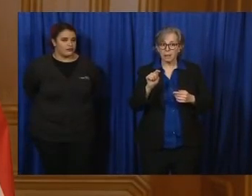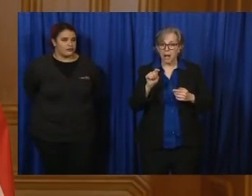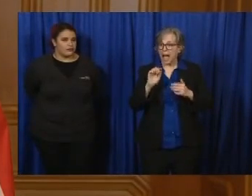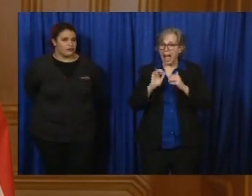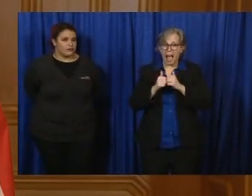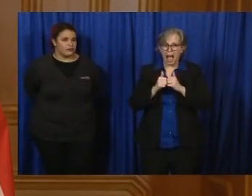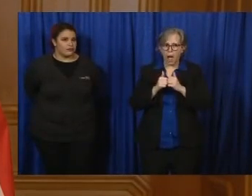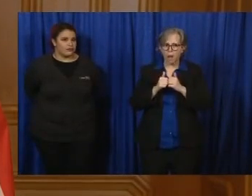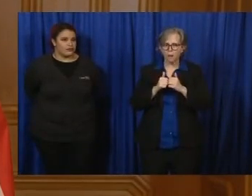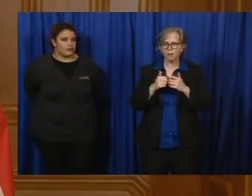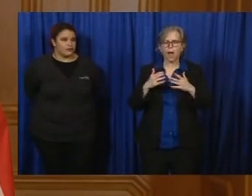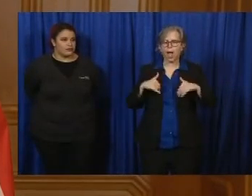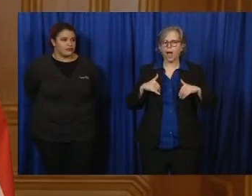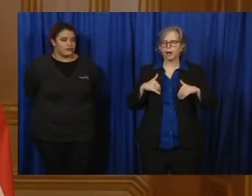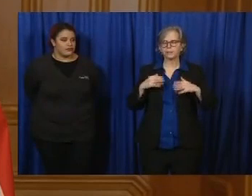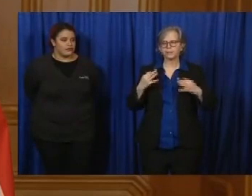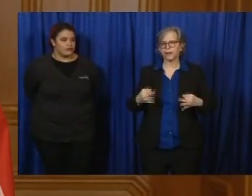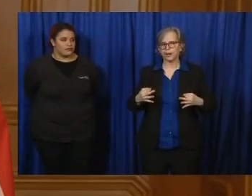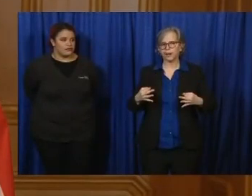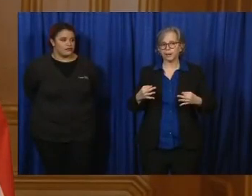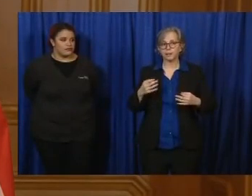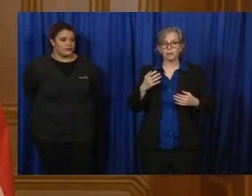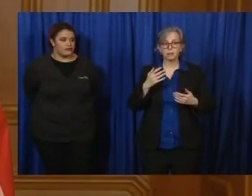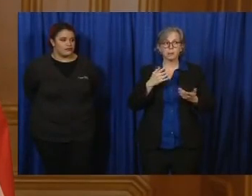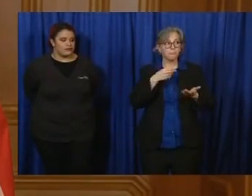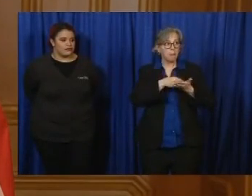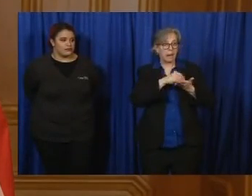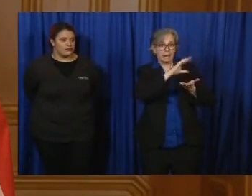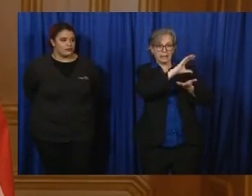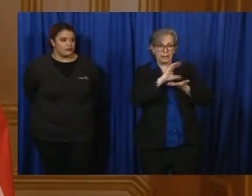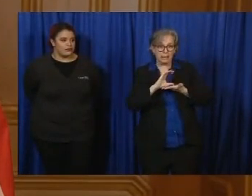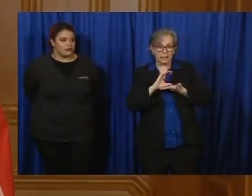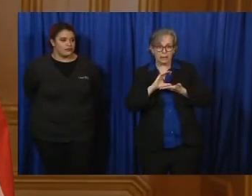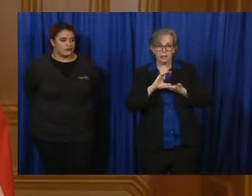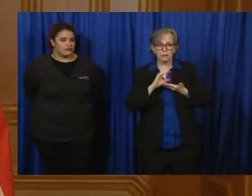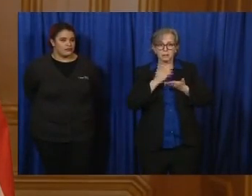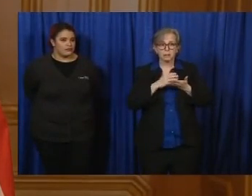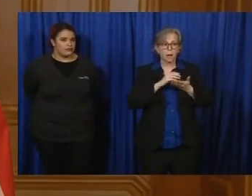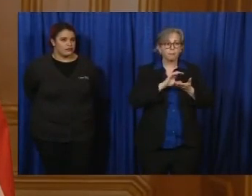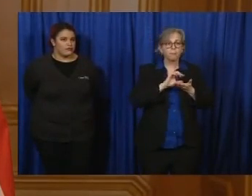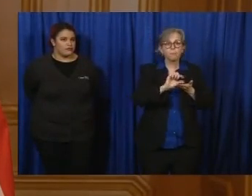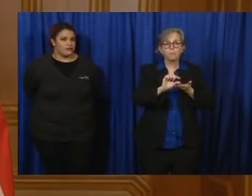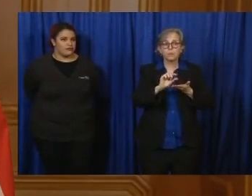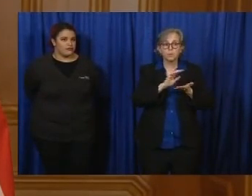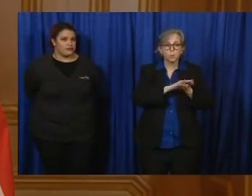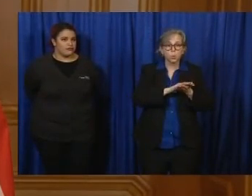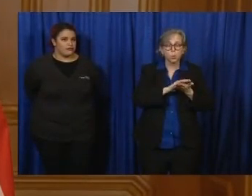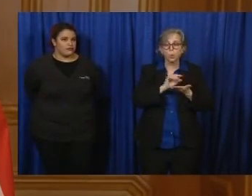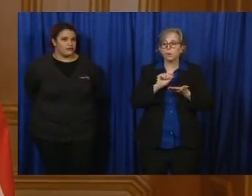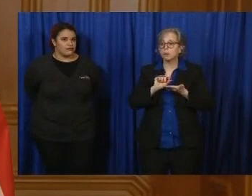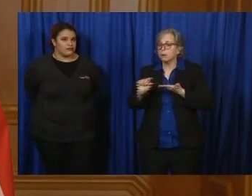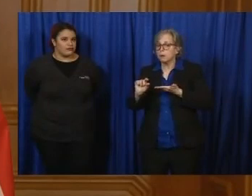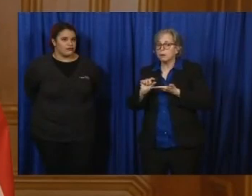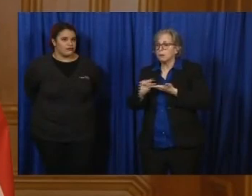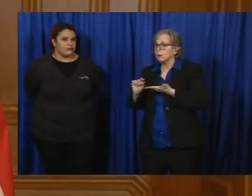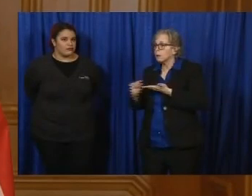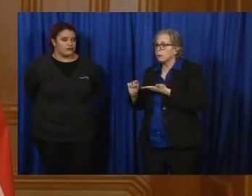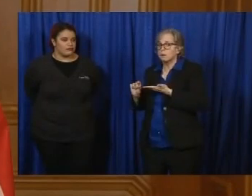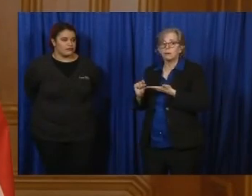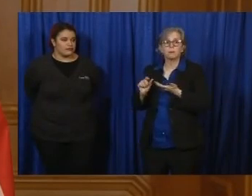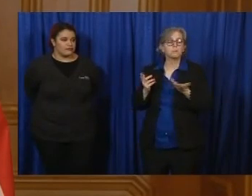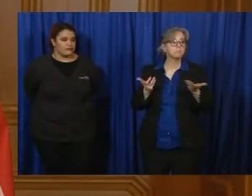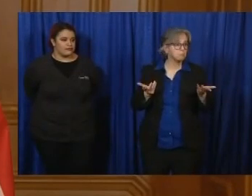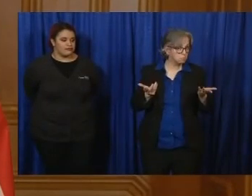Some of that will go through the state, some of that will go directly to the schools. So these are all the things that we're weighing. We're